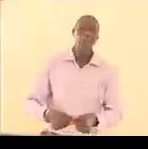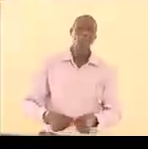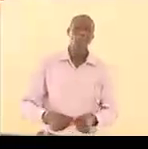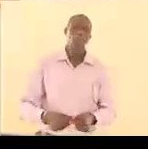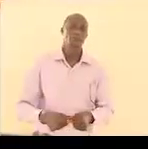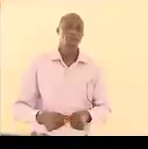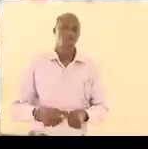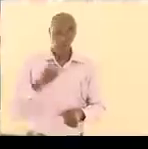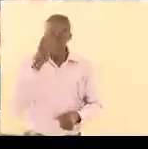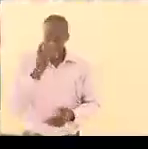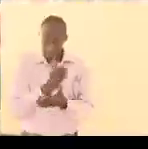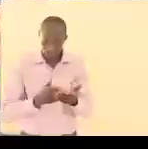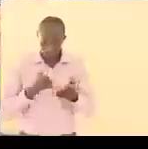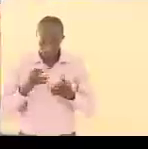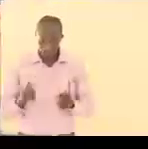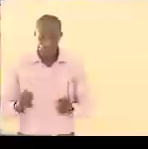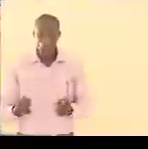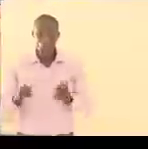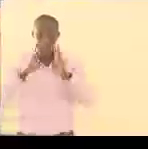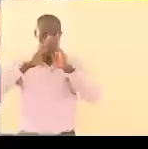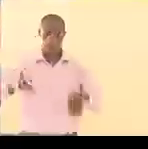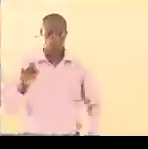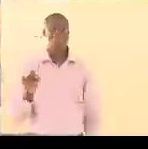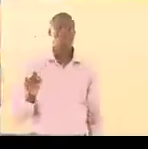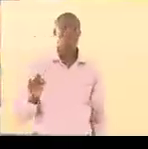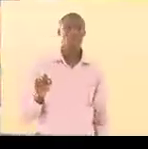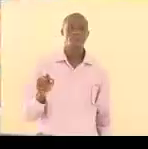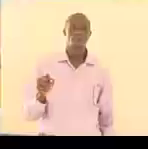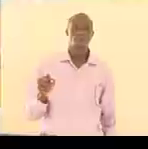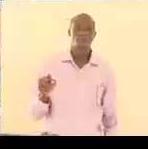here. I mean, I do see some people's houses.